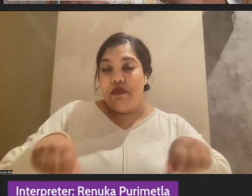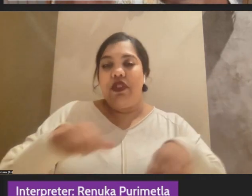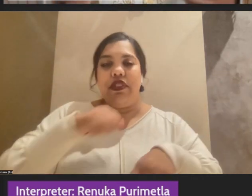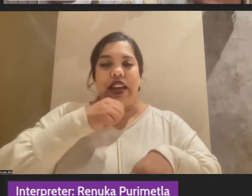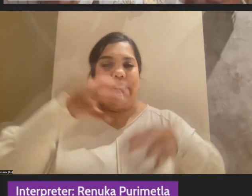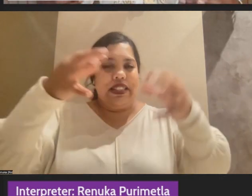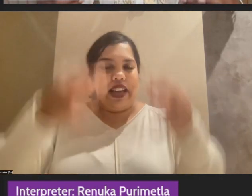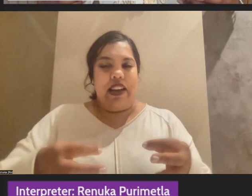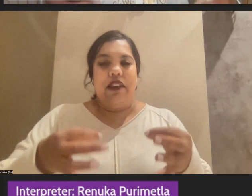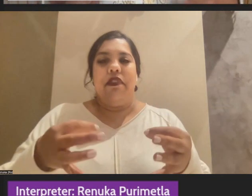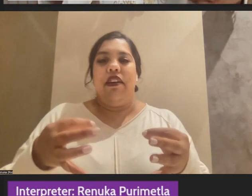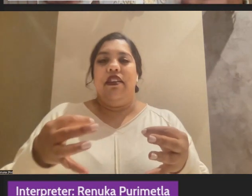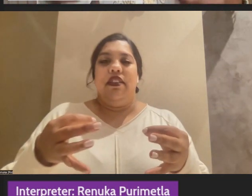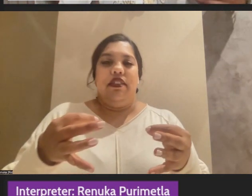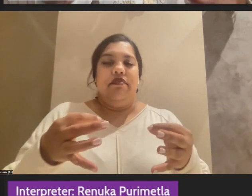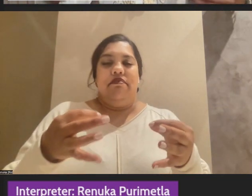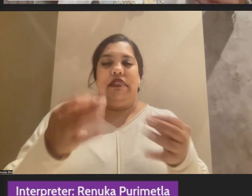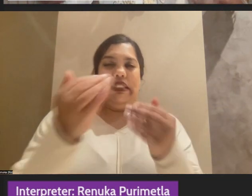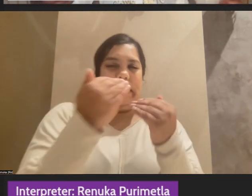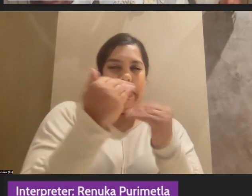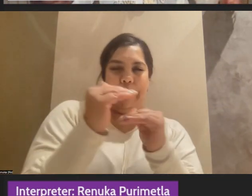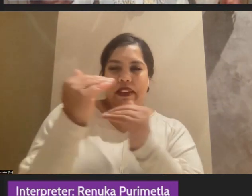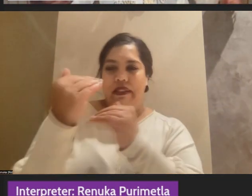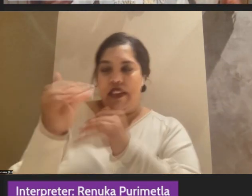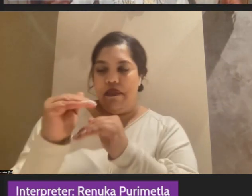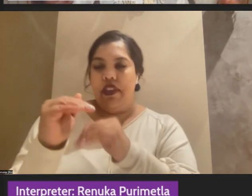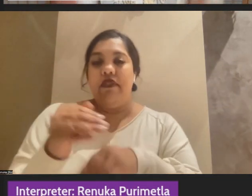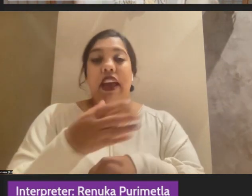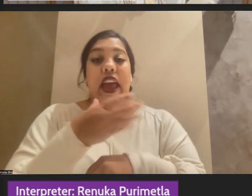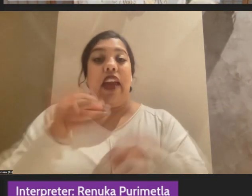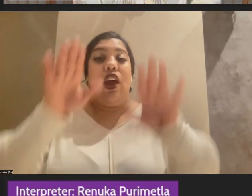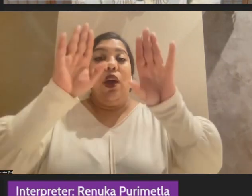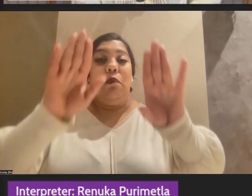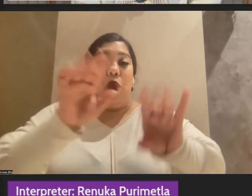the creative events which will open the way to freedom and resurrection.